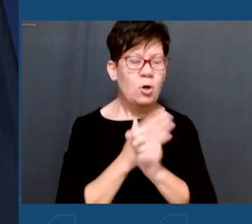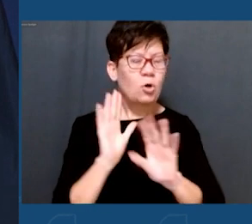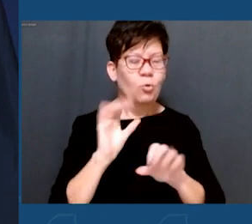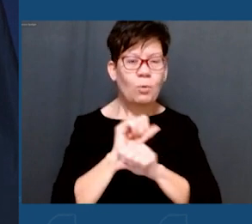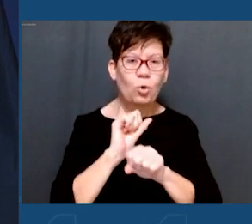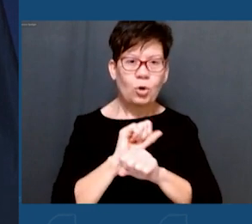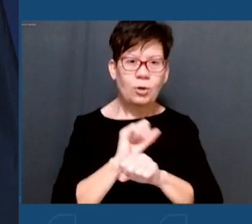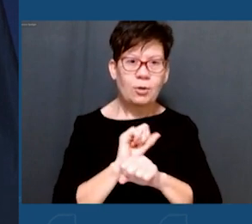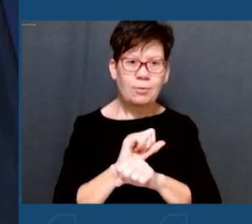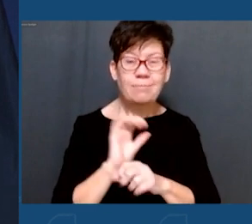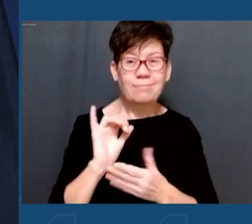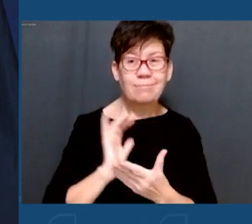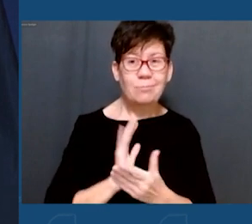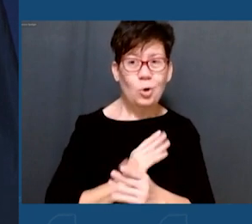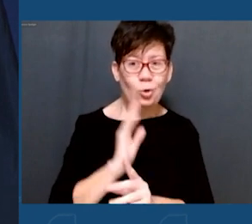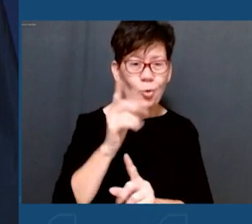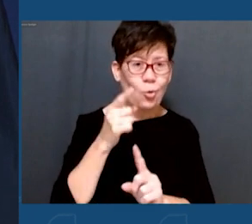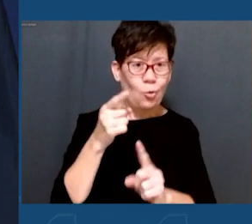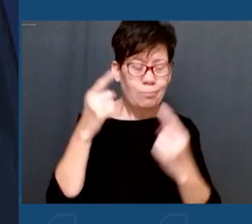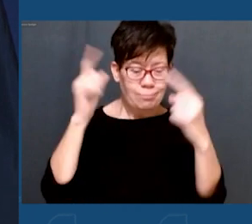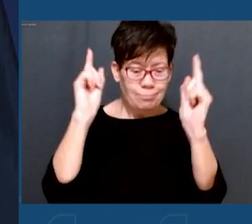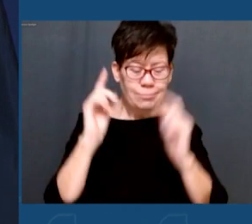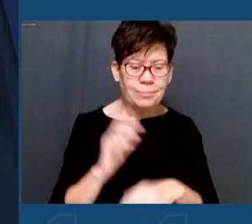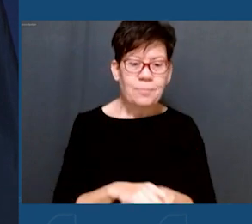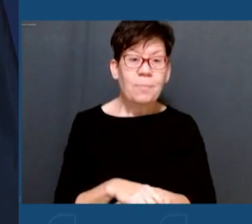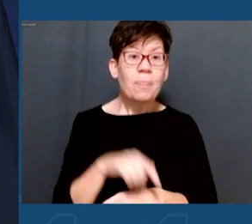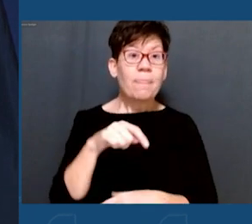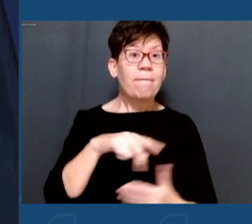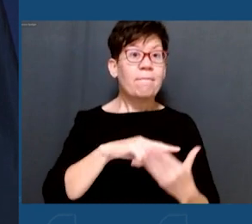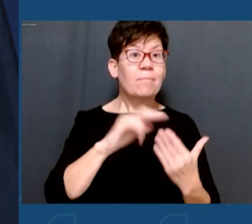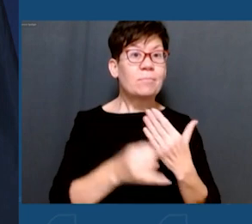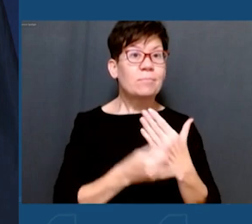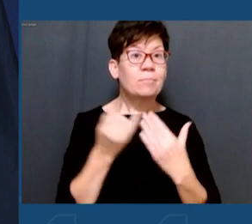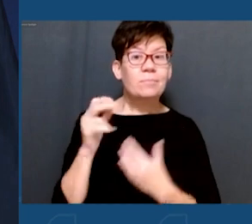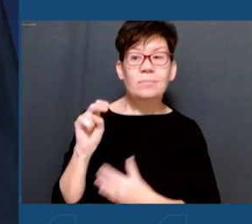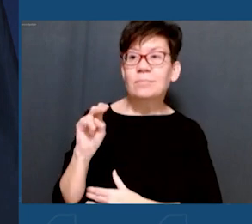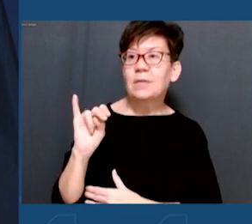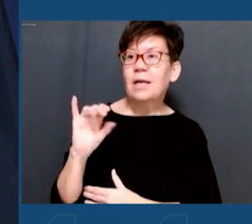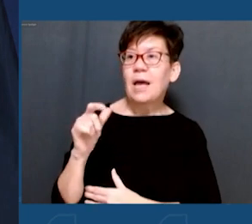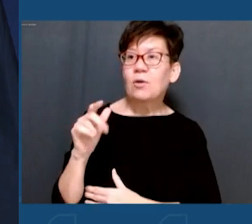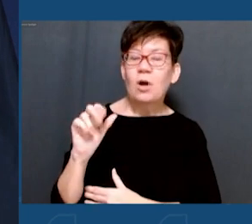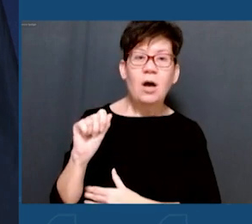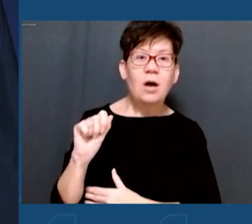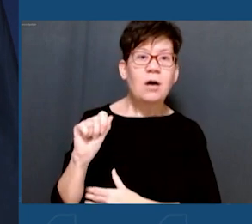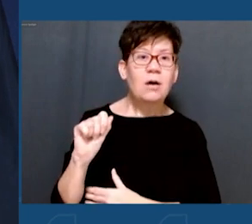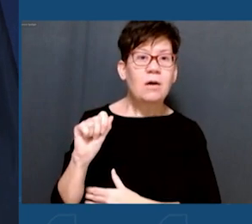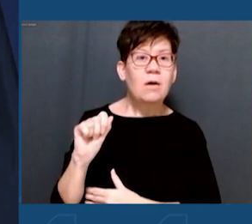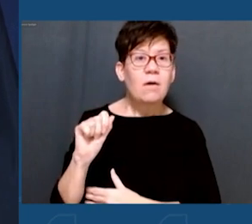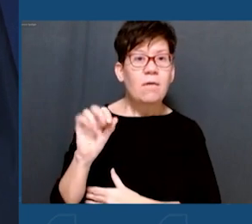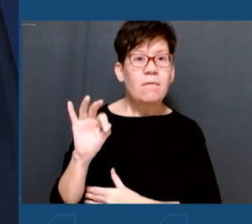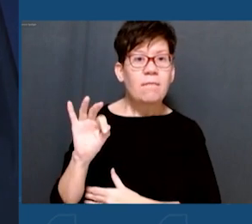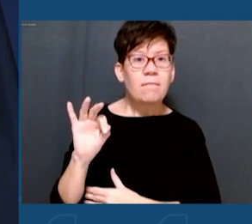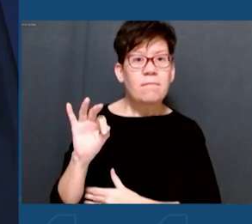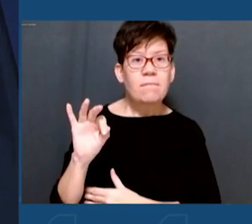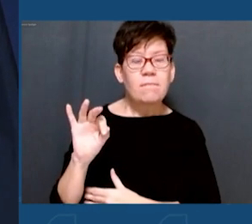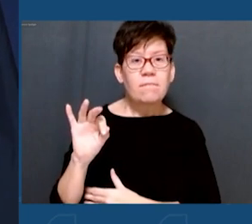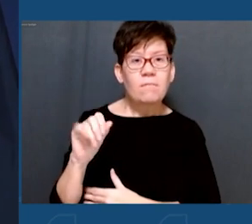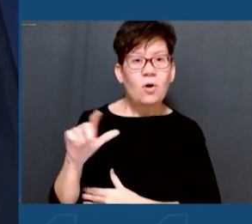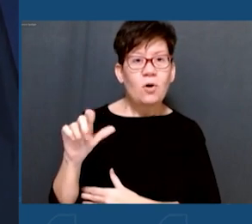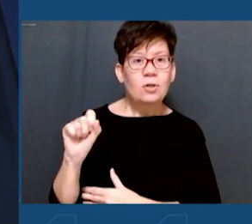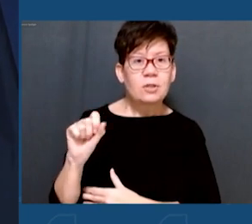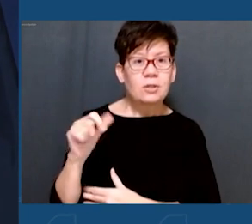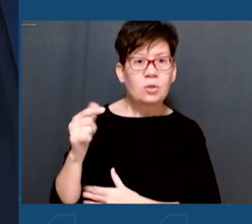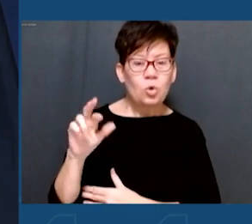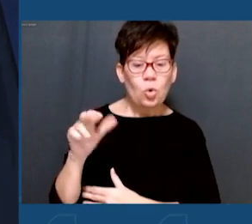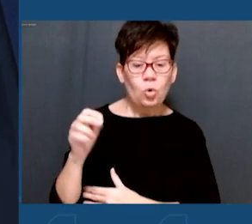This whole project, being here in the Niagara Gorge Discovery Center, is possible because of a partnership with New York State Parks. And if you don't